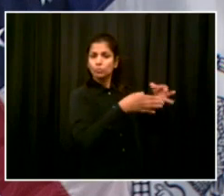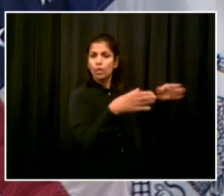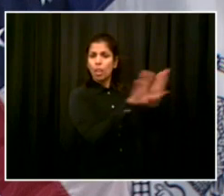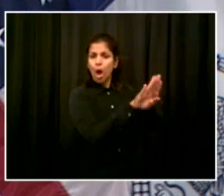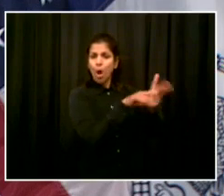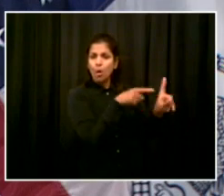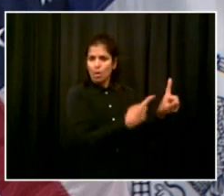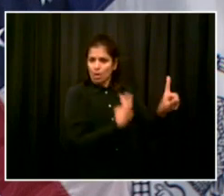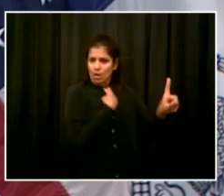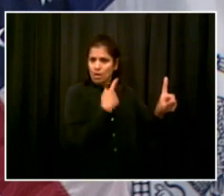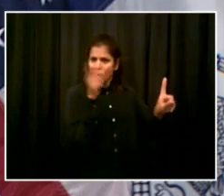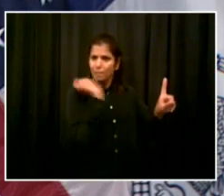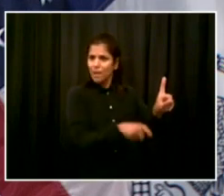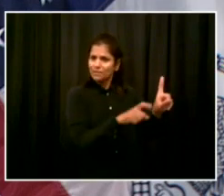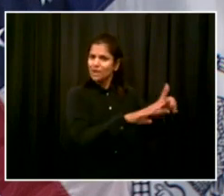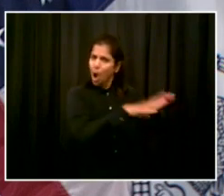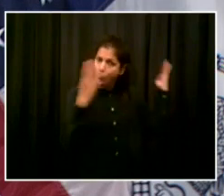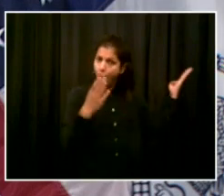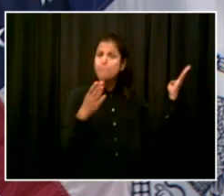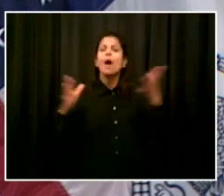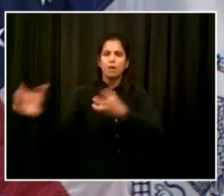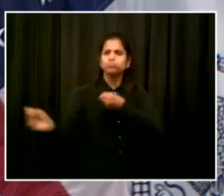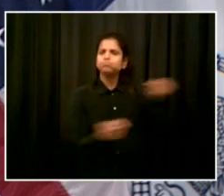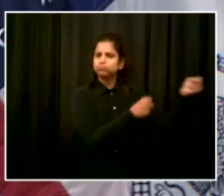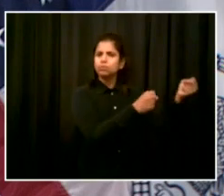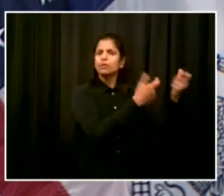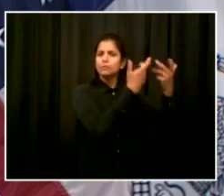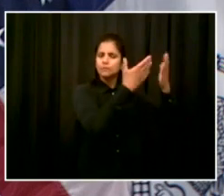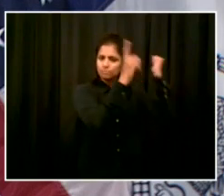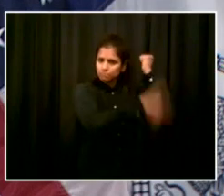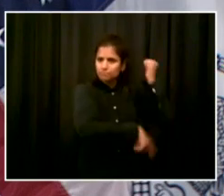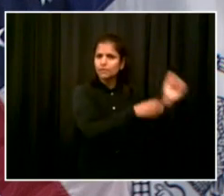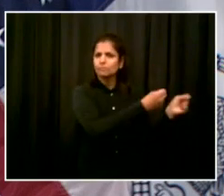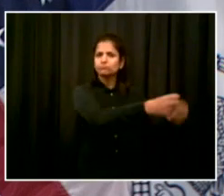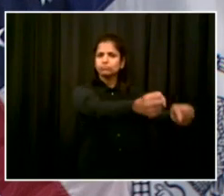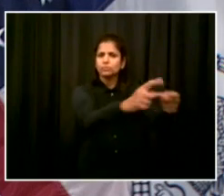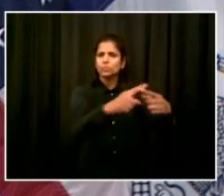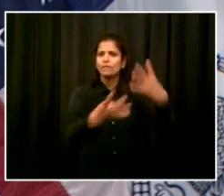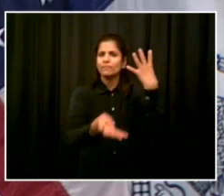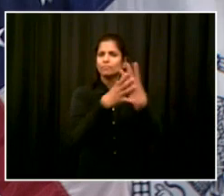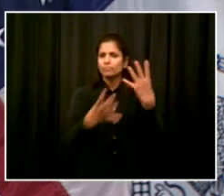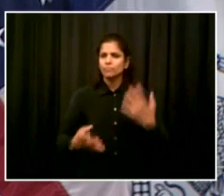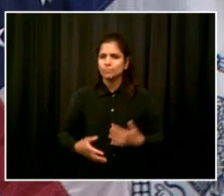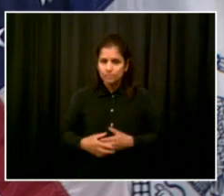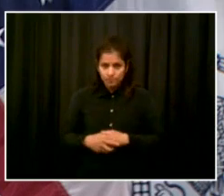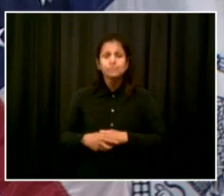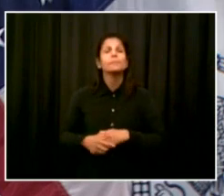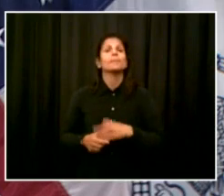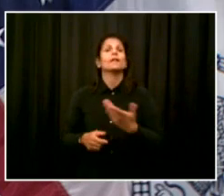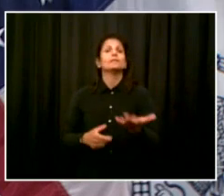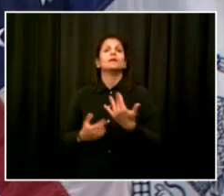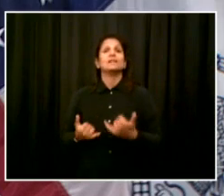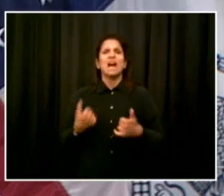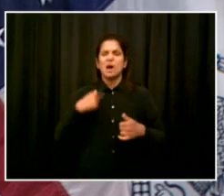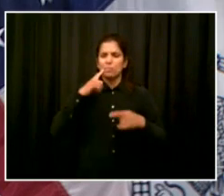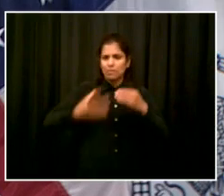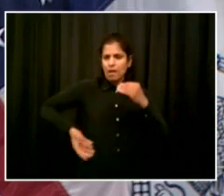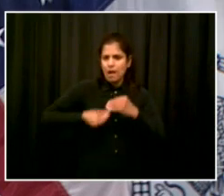residents, and I talk to community residents all the time. They know exactly who is doing the violence. The NYPD knows who's doing the